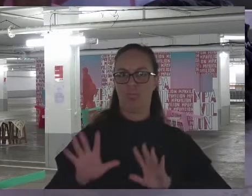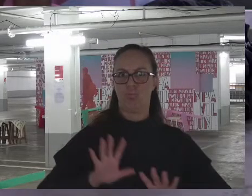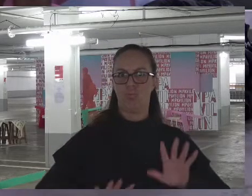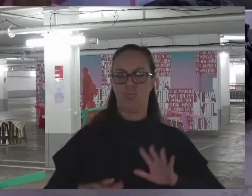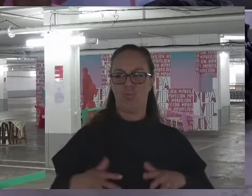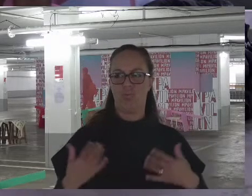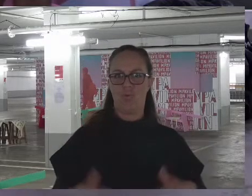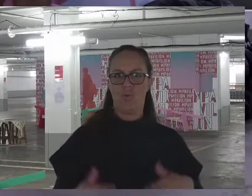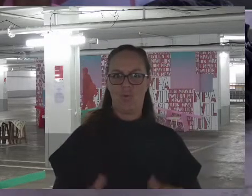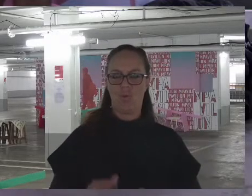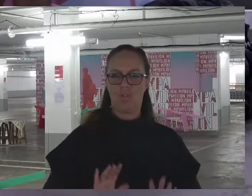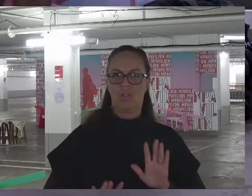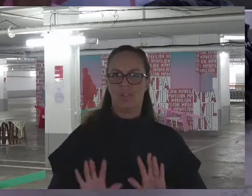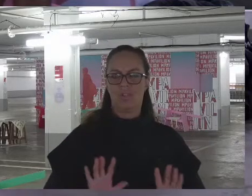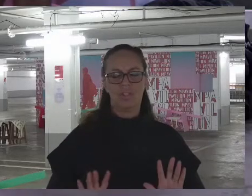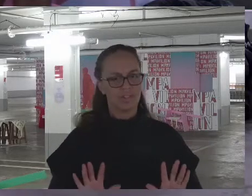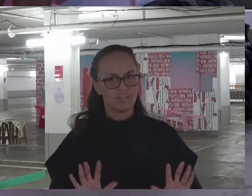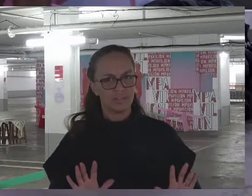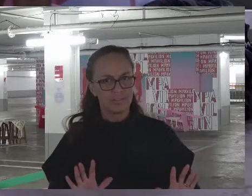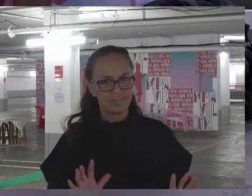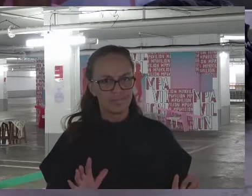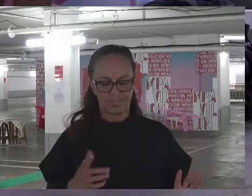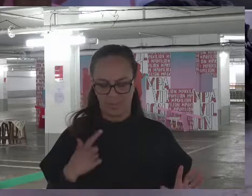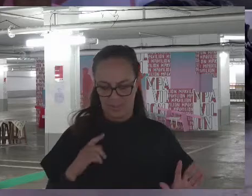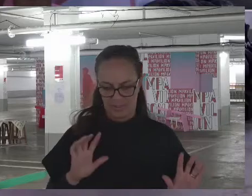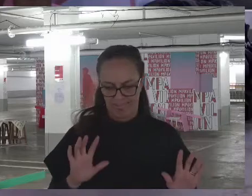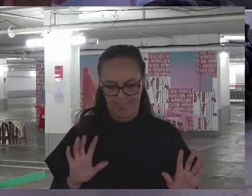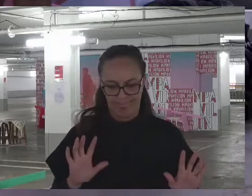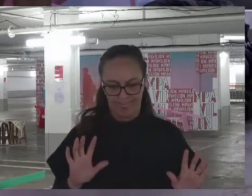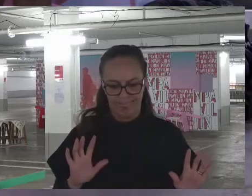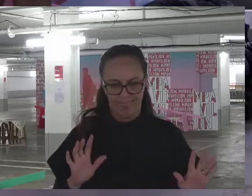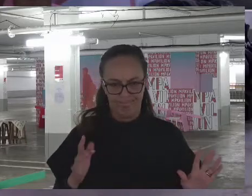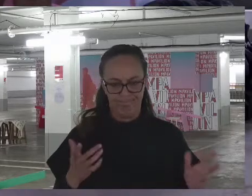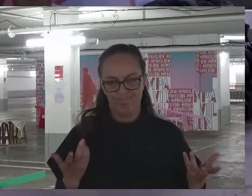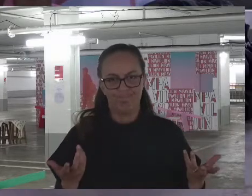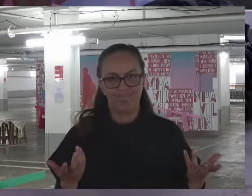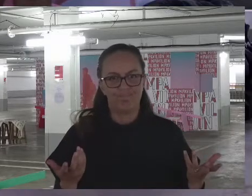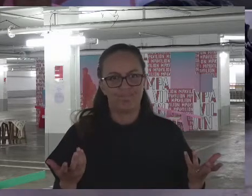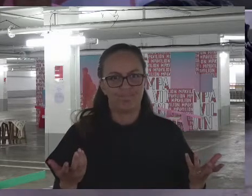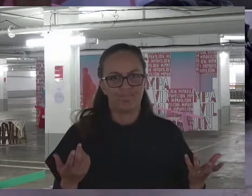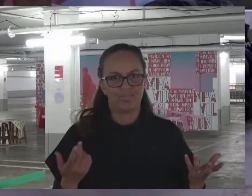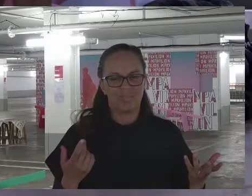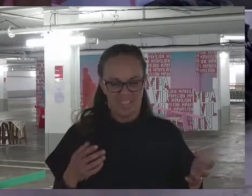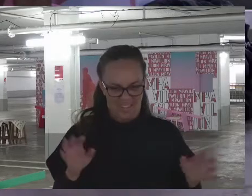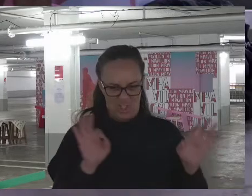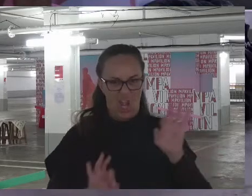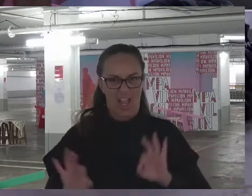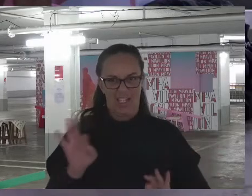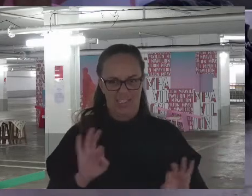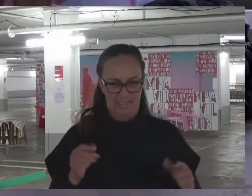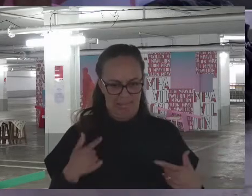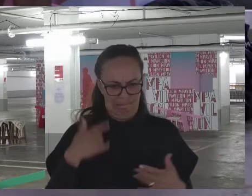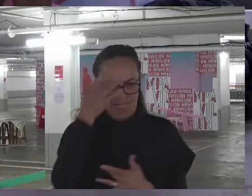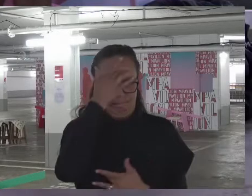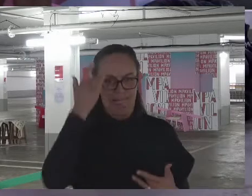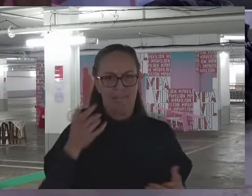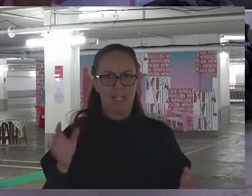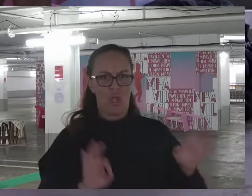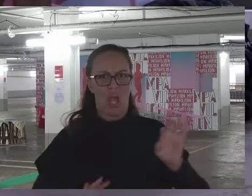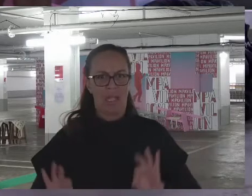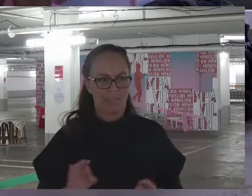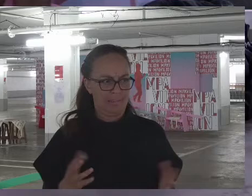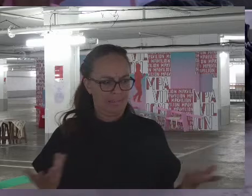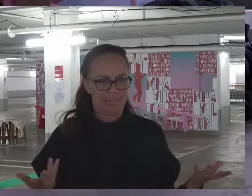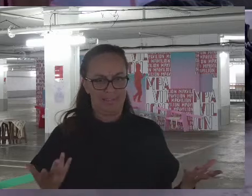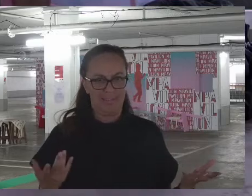with because, you know, I mean, science, I don't know anything about science. In fact, I've